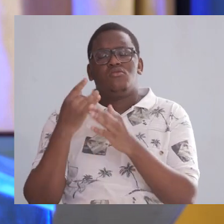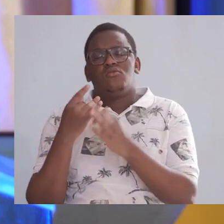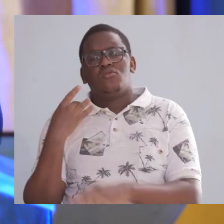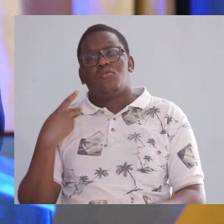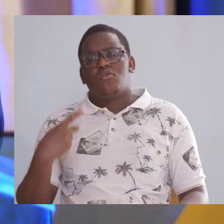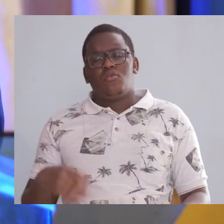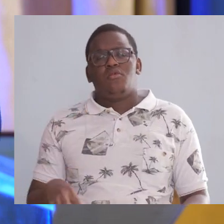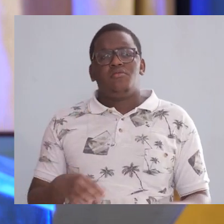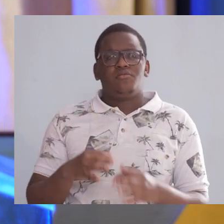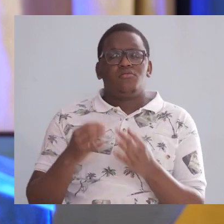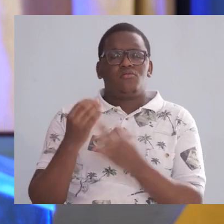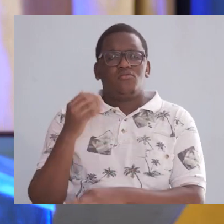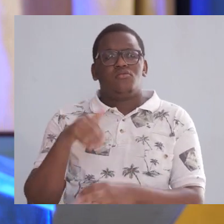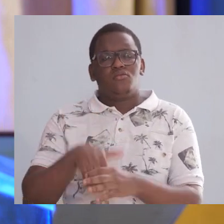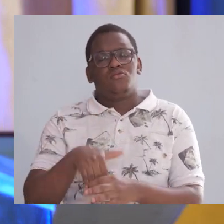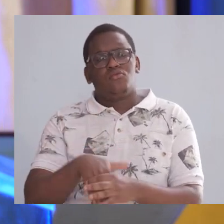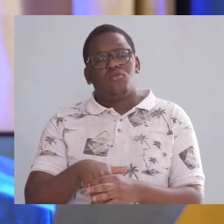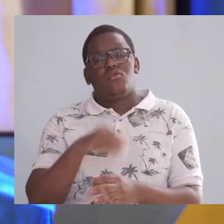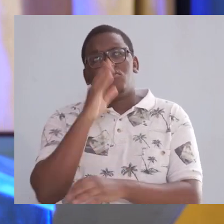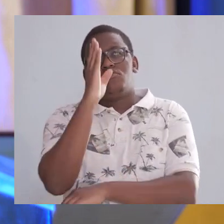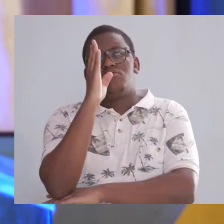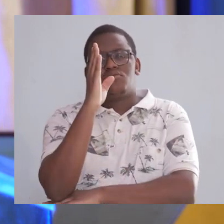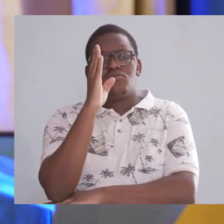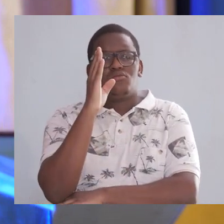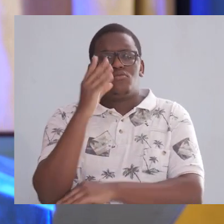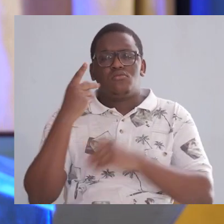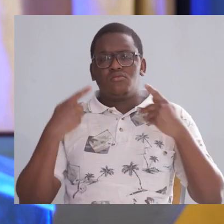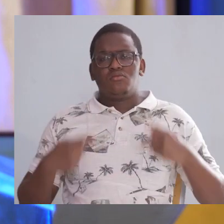outworkings in the life of that thief.